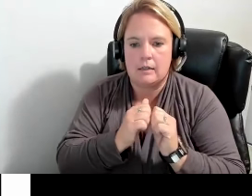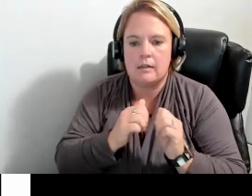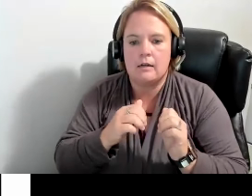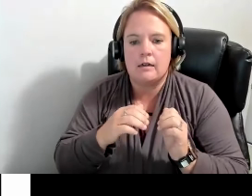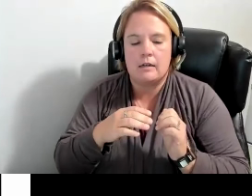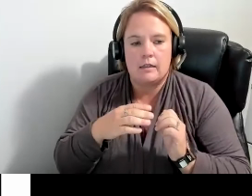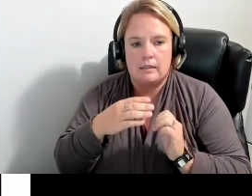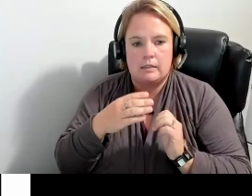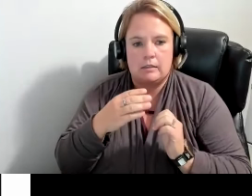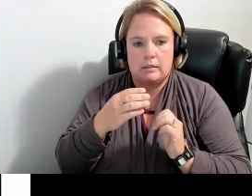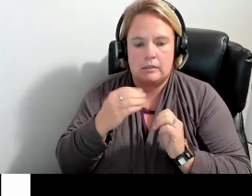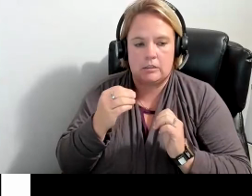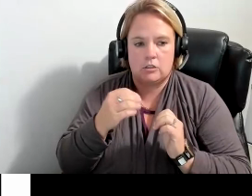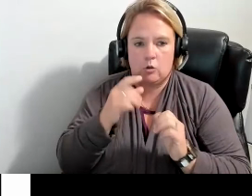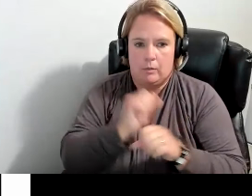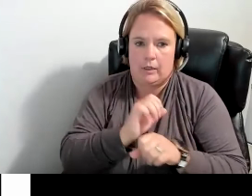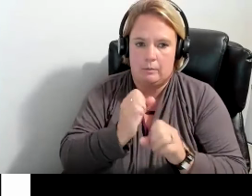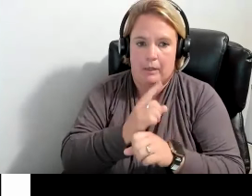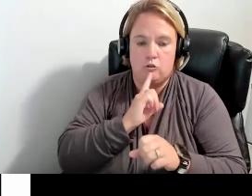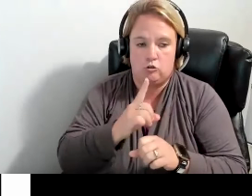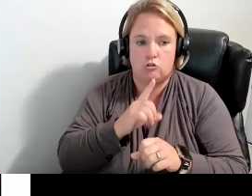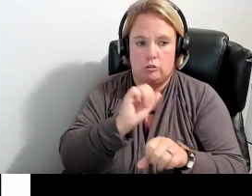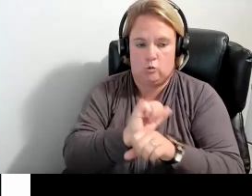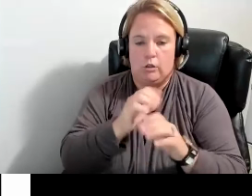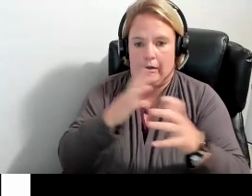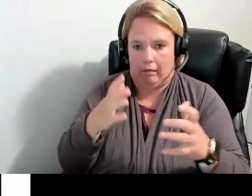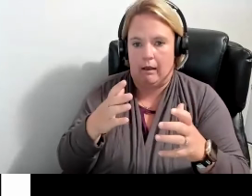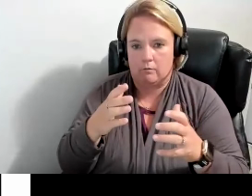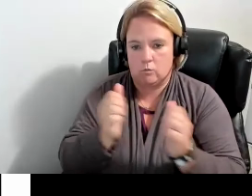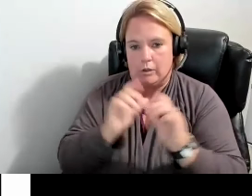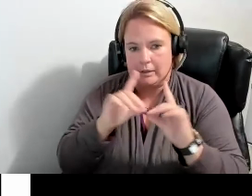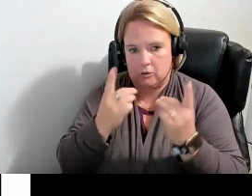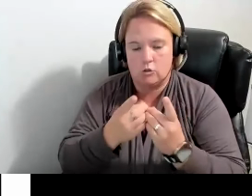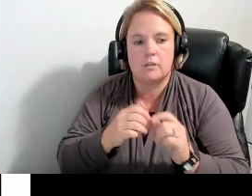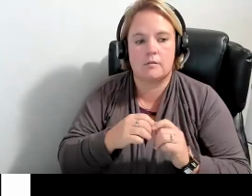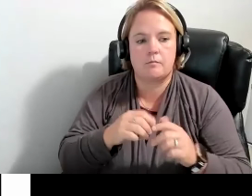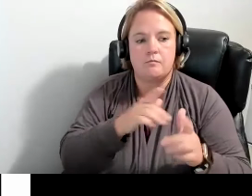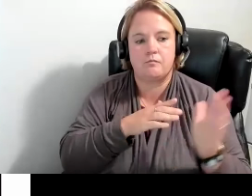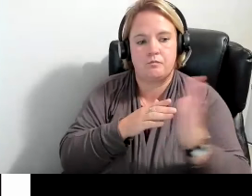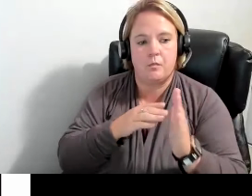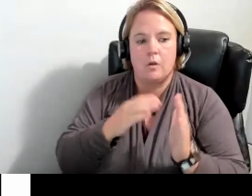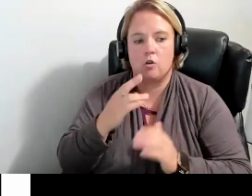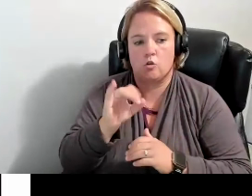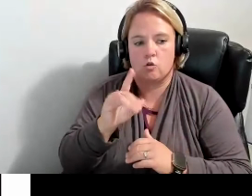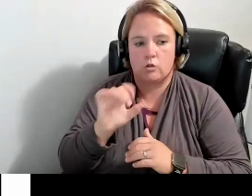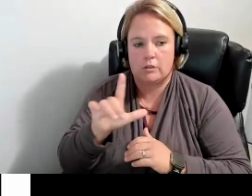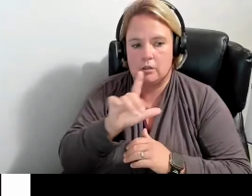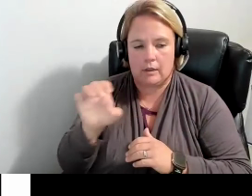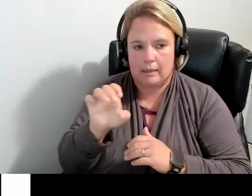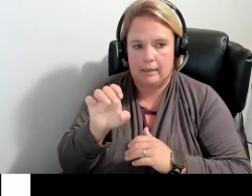our district as well. Then we have Crystal Lee, who's the third counselor of us that has been working together for several years